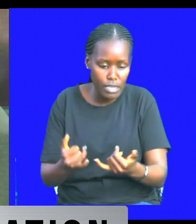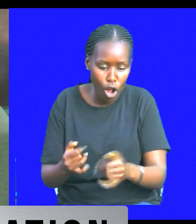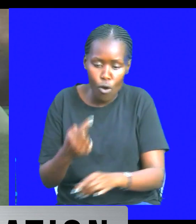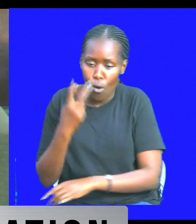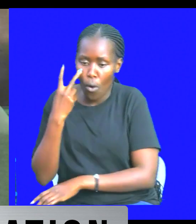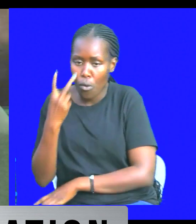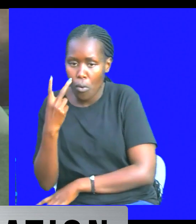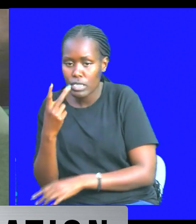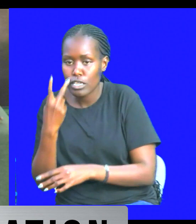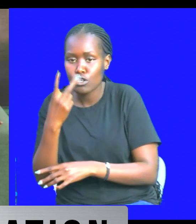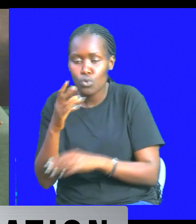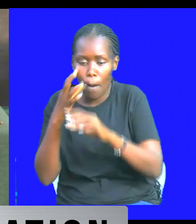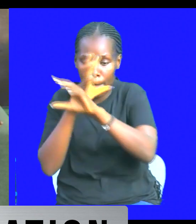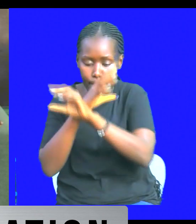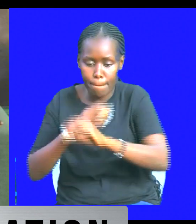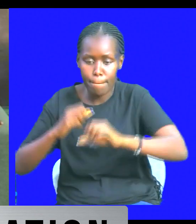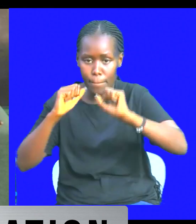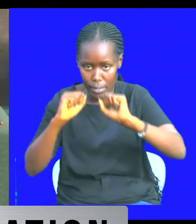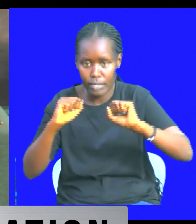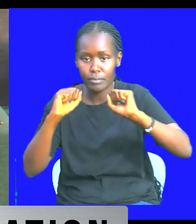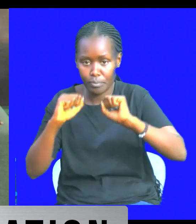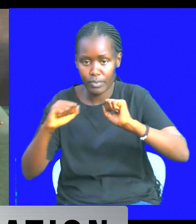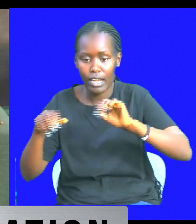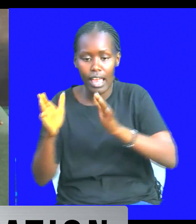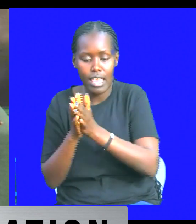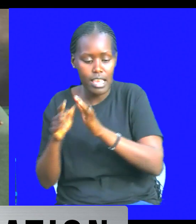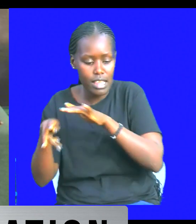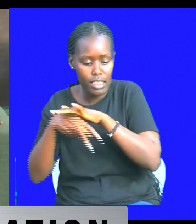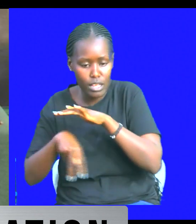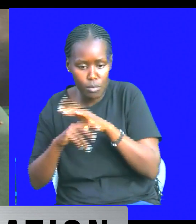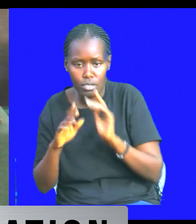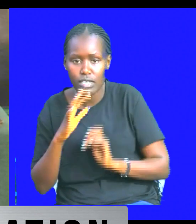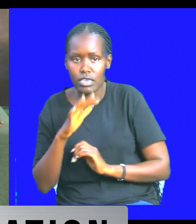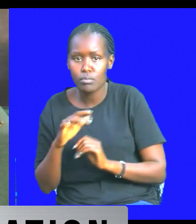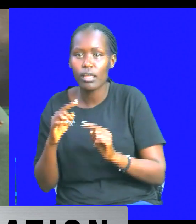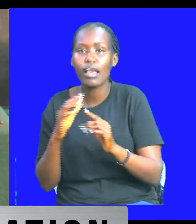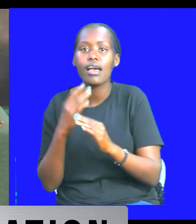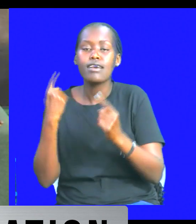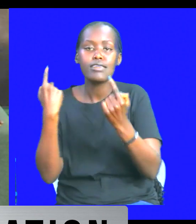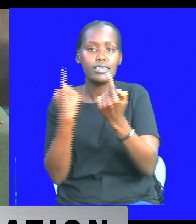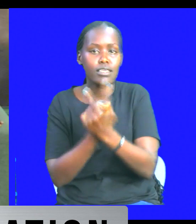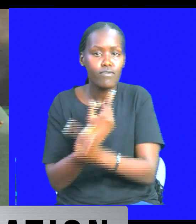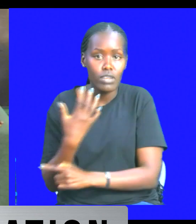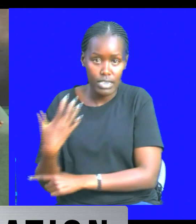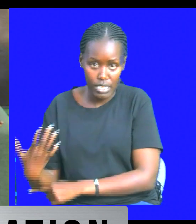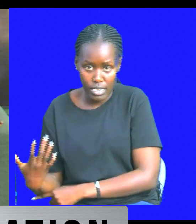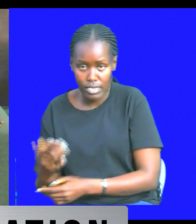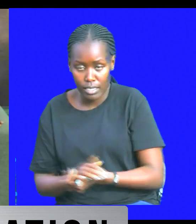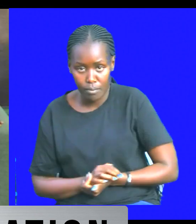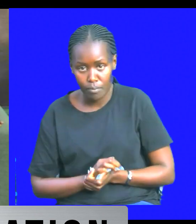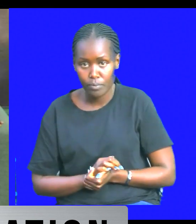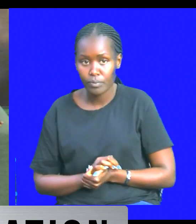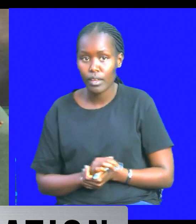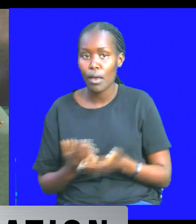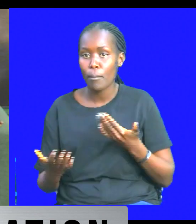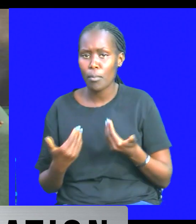presidents, when you see a president and his deputy speaking totally different things, is there something